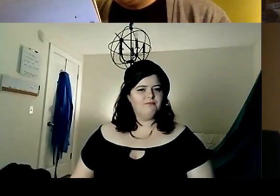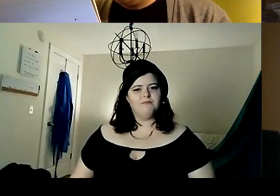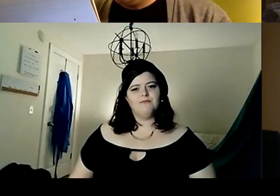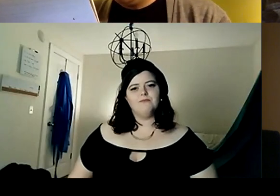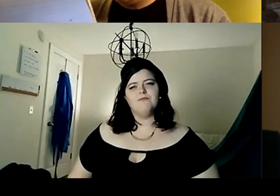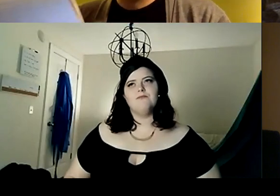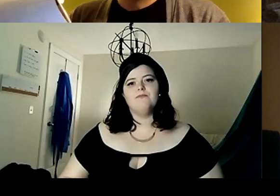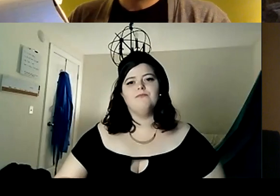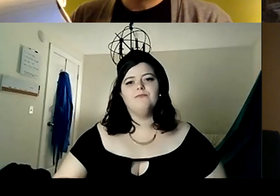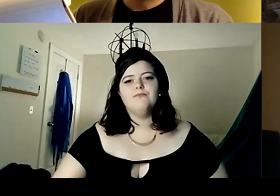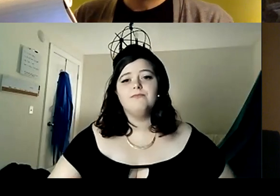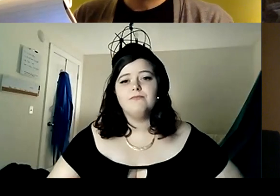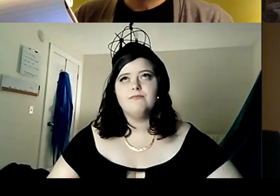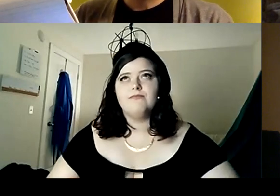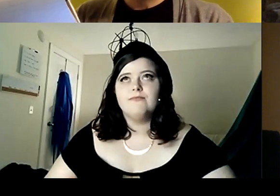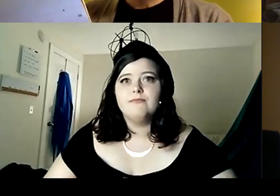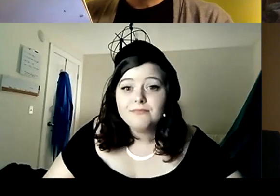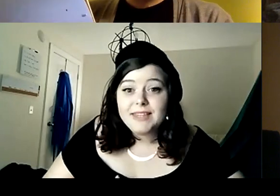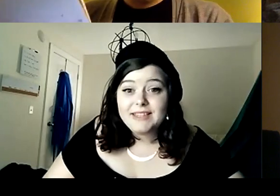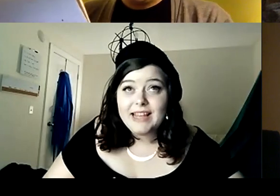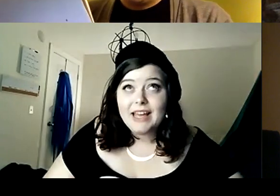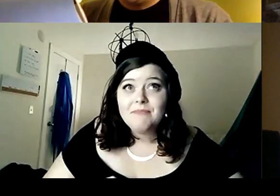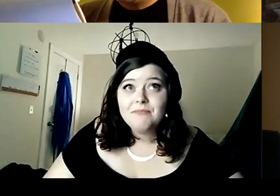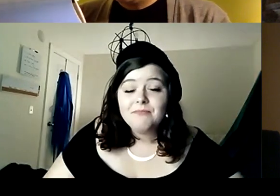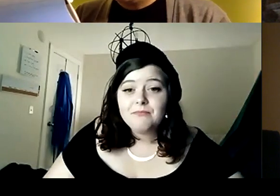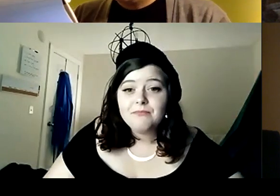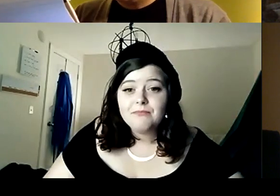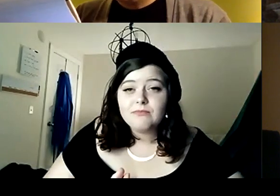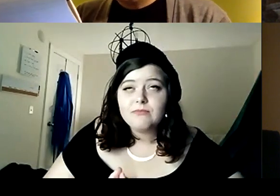I like this production. Sam,